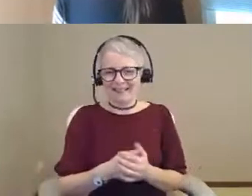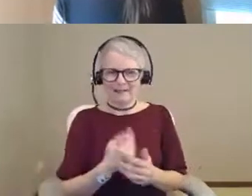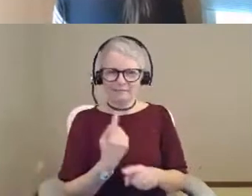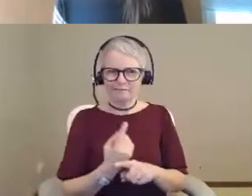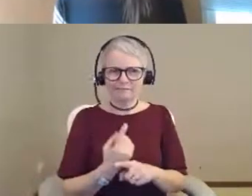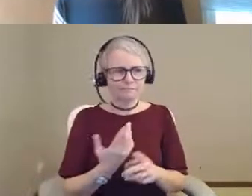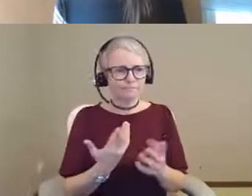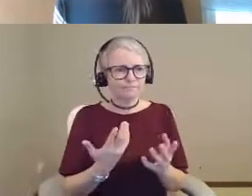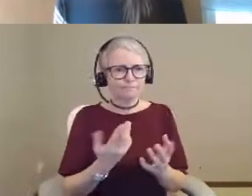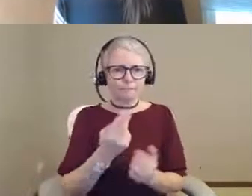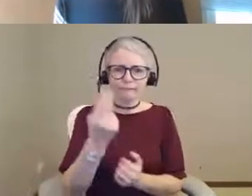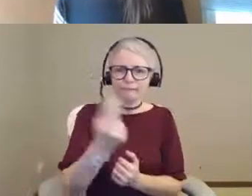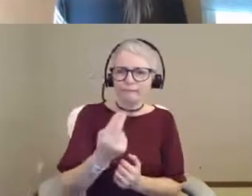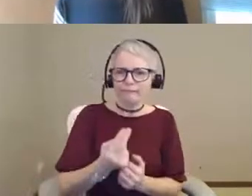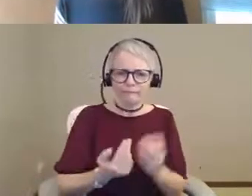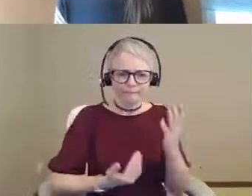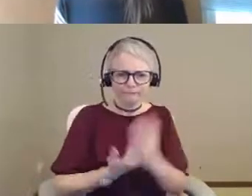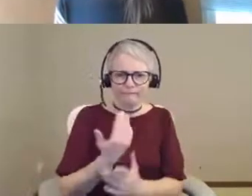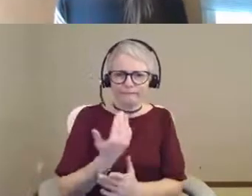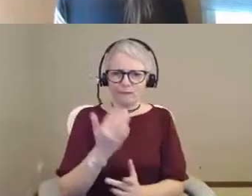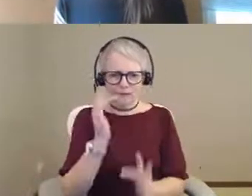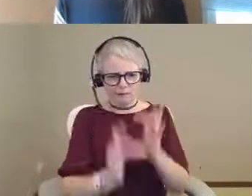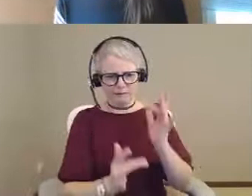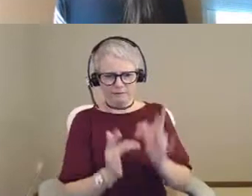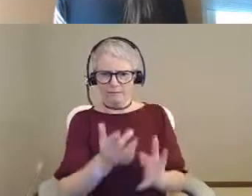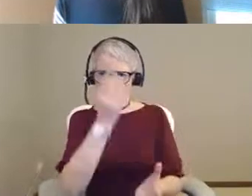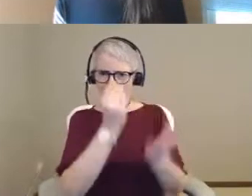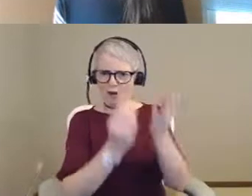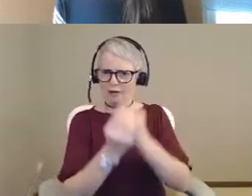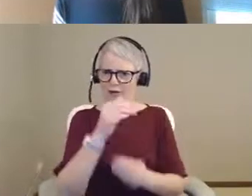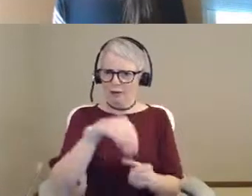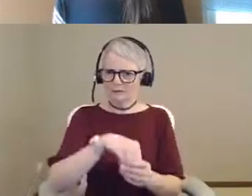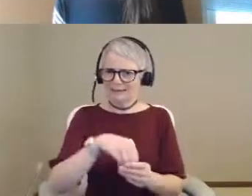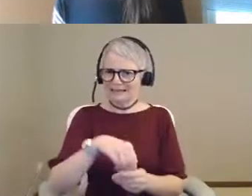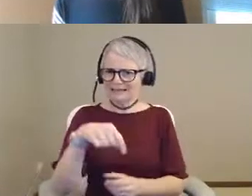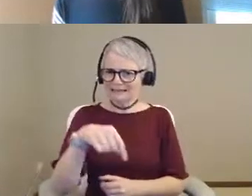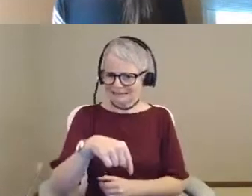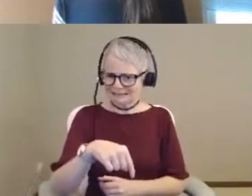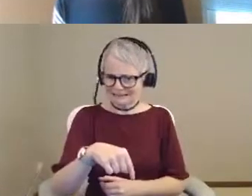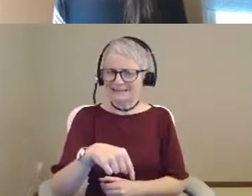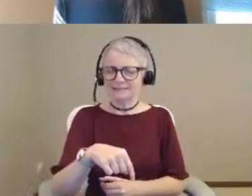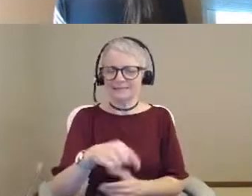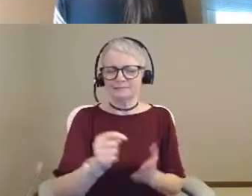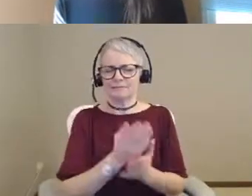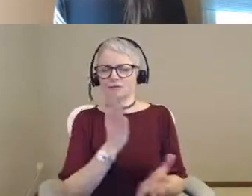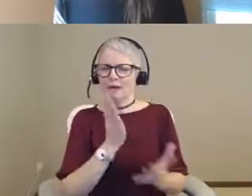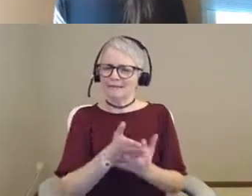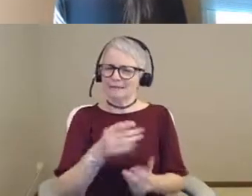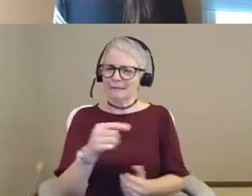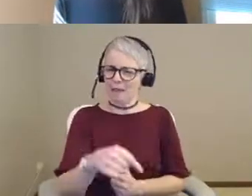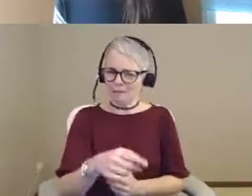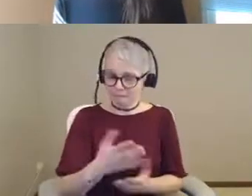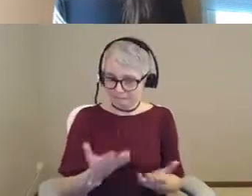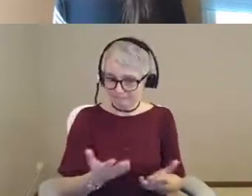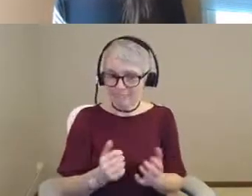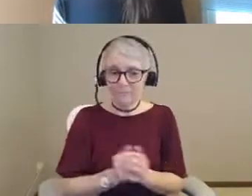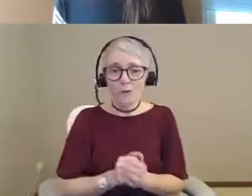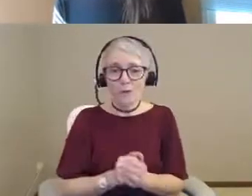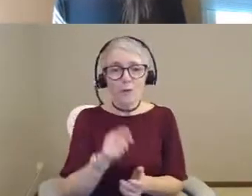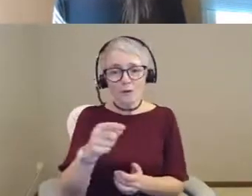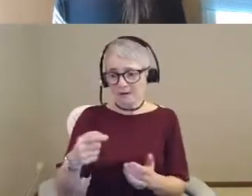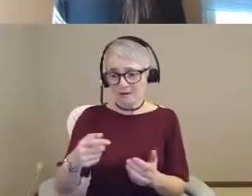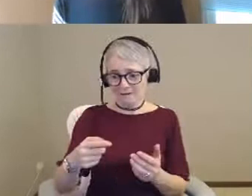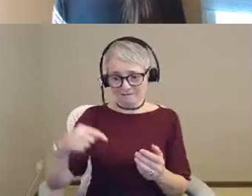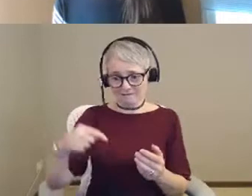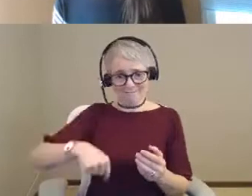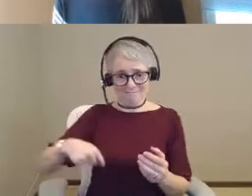designing accessible learning content. And for those of you who've been with us all week so far, there's been lots